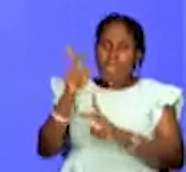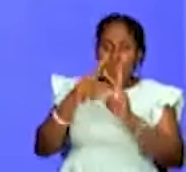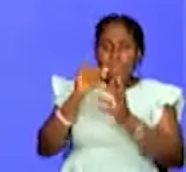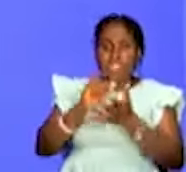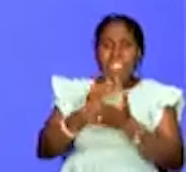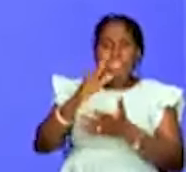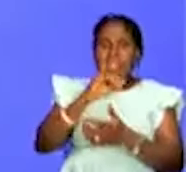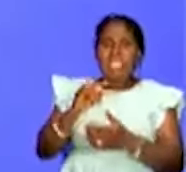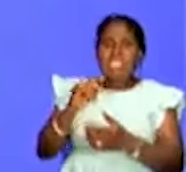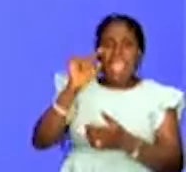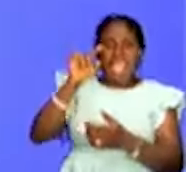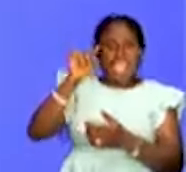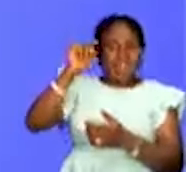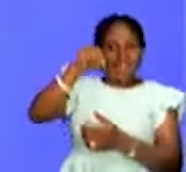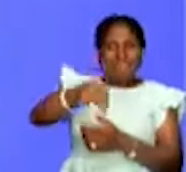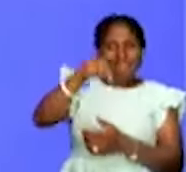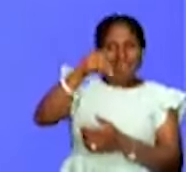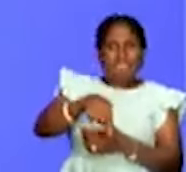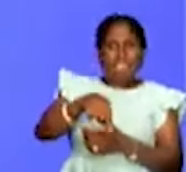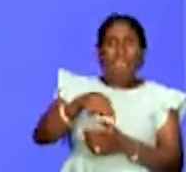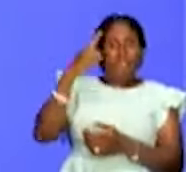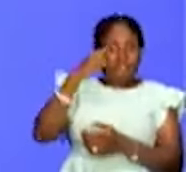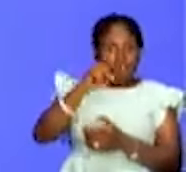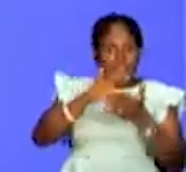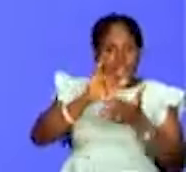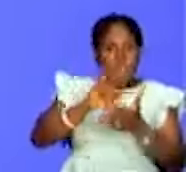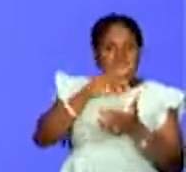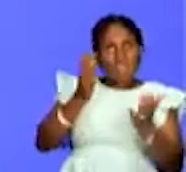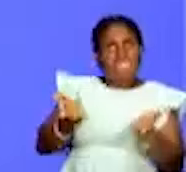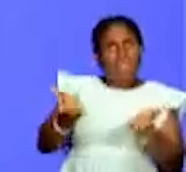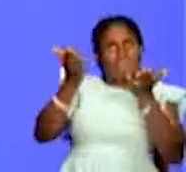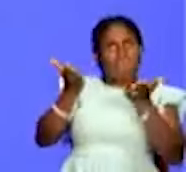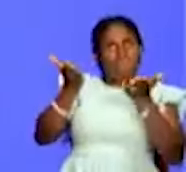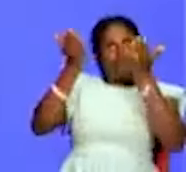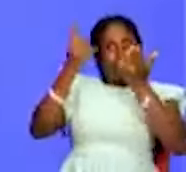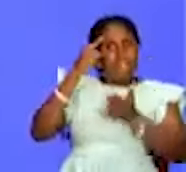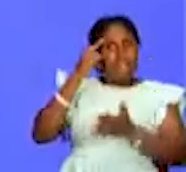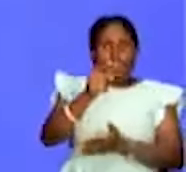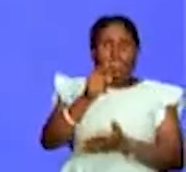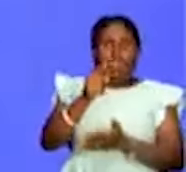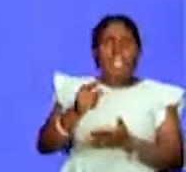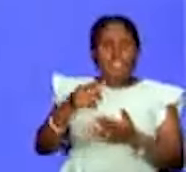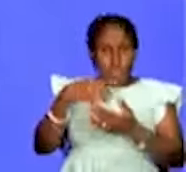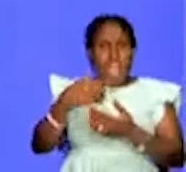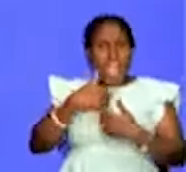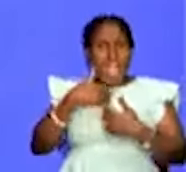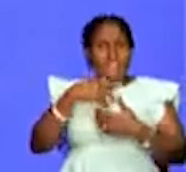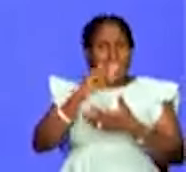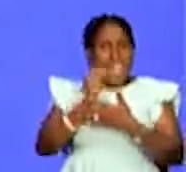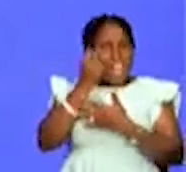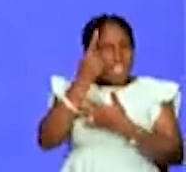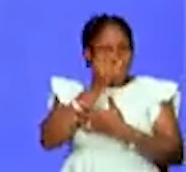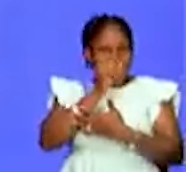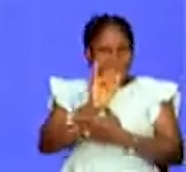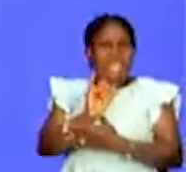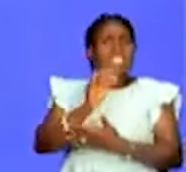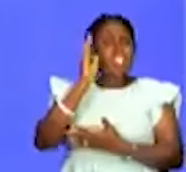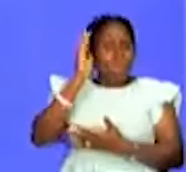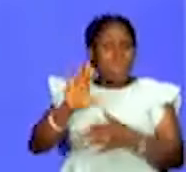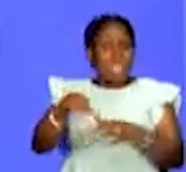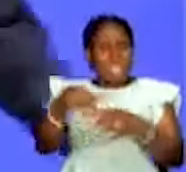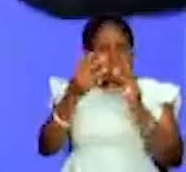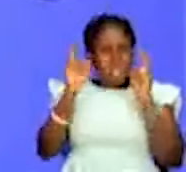down, dear believer, for you there is a lifting up. I'm constructing the understanding that produces victory in your life. You cannot